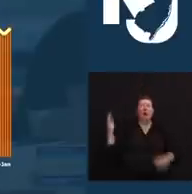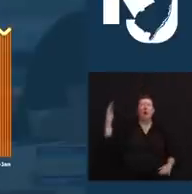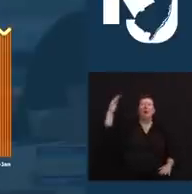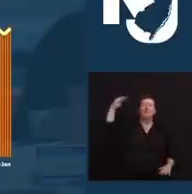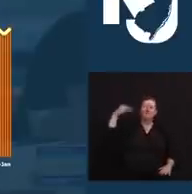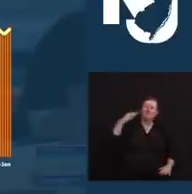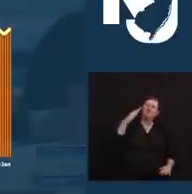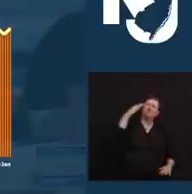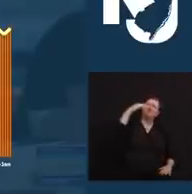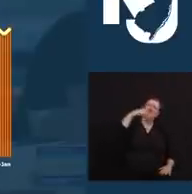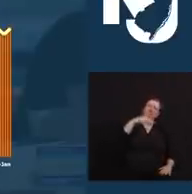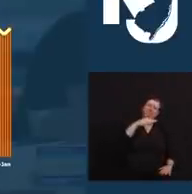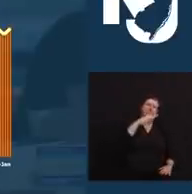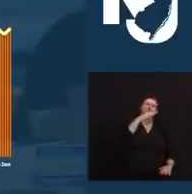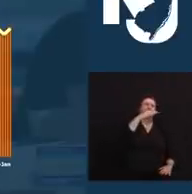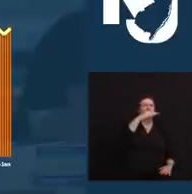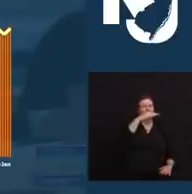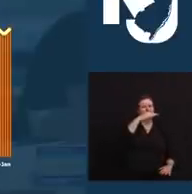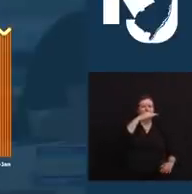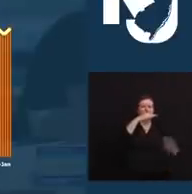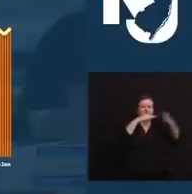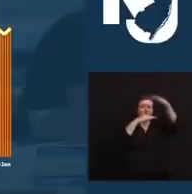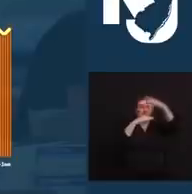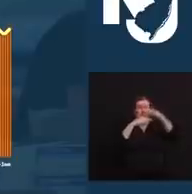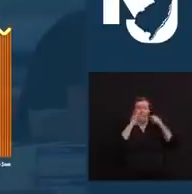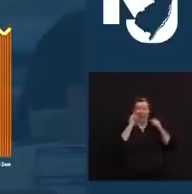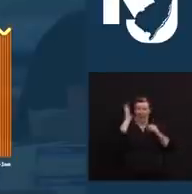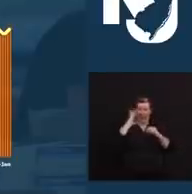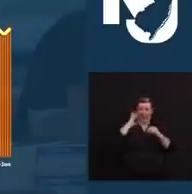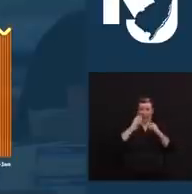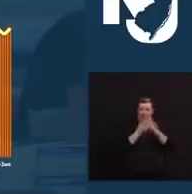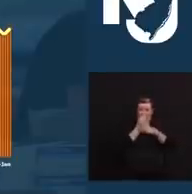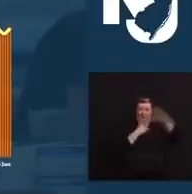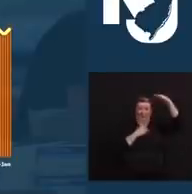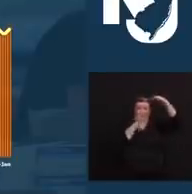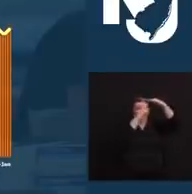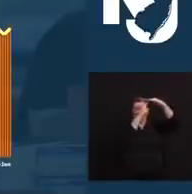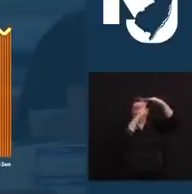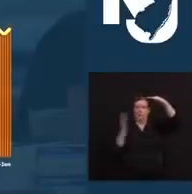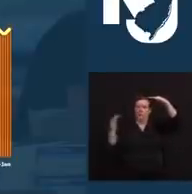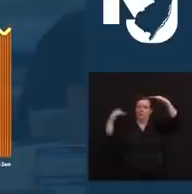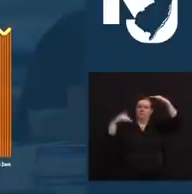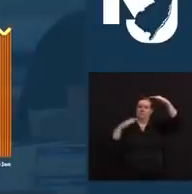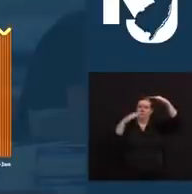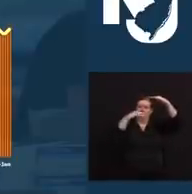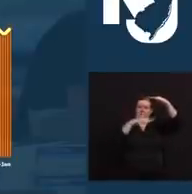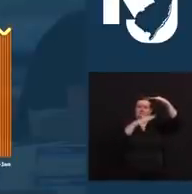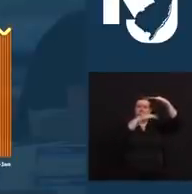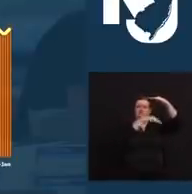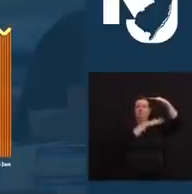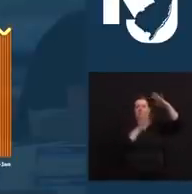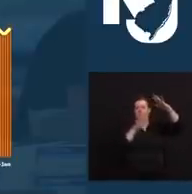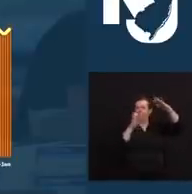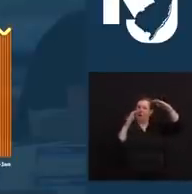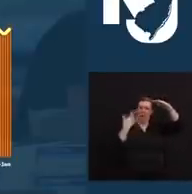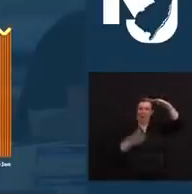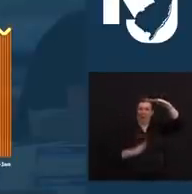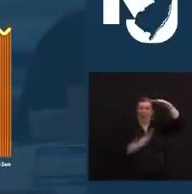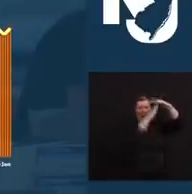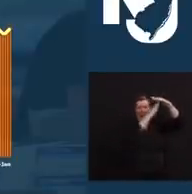hospitals to get overrun, and all levers remain on the table to make sure that does not happen. Of that